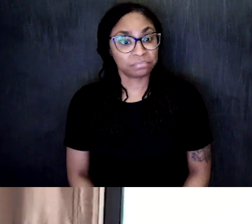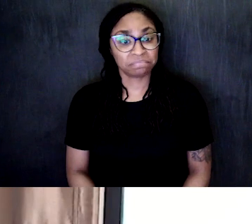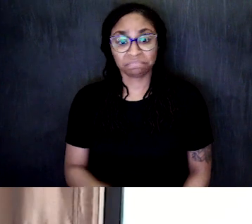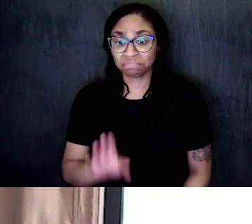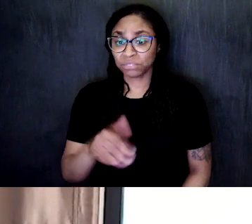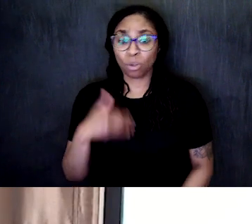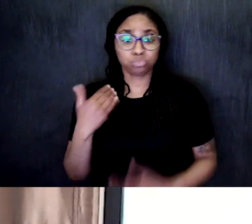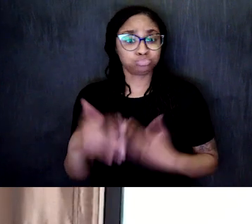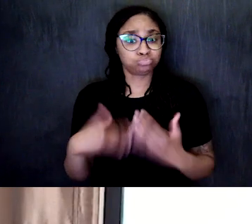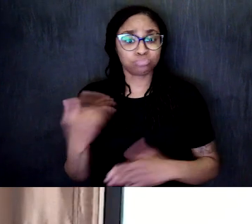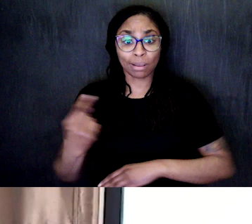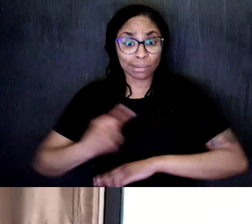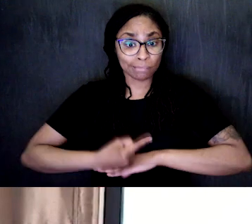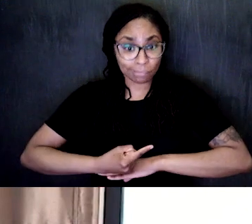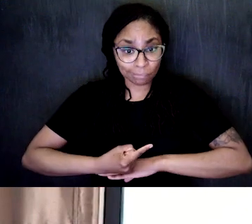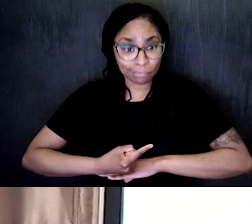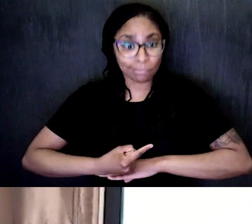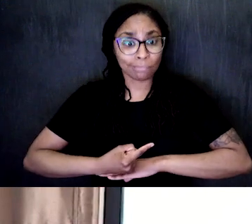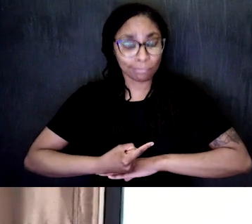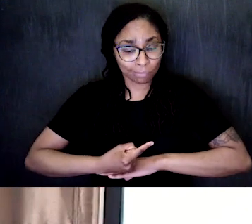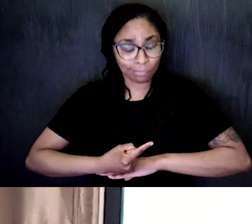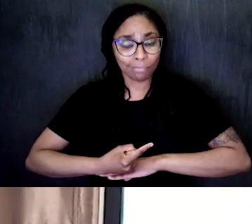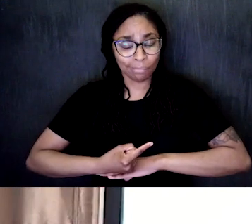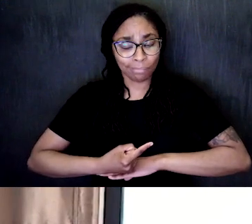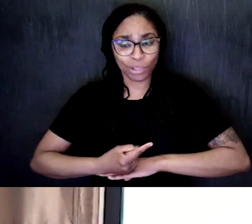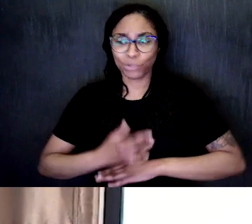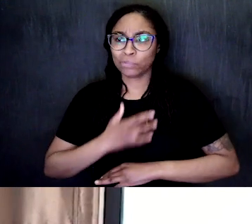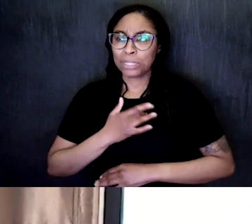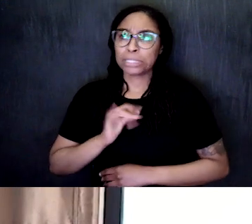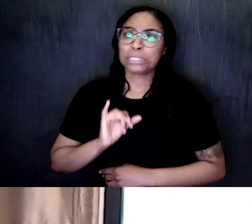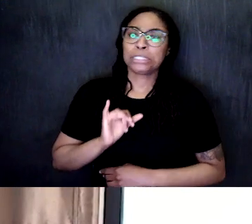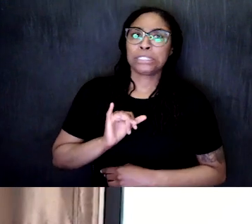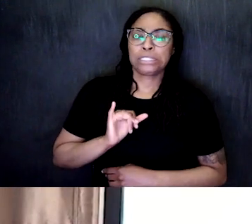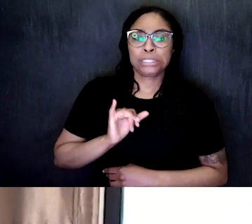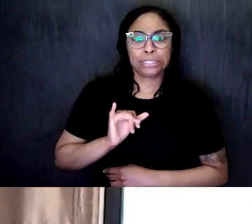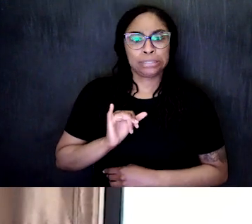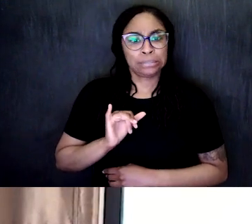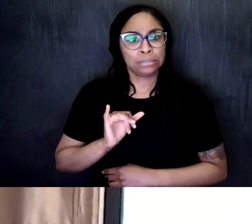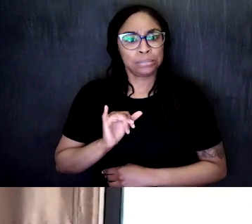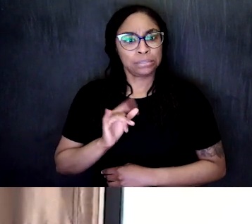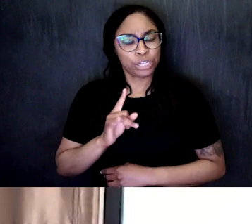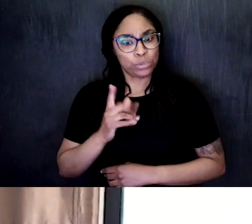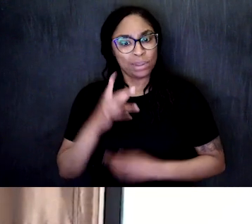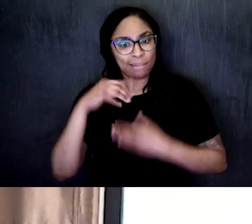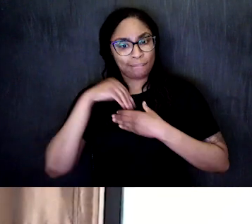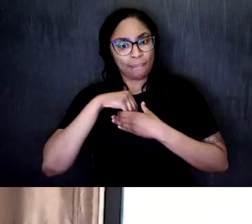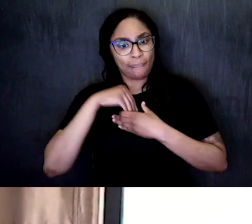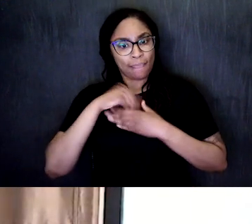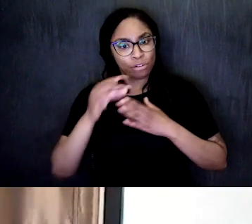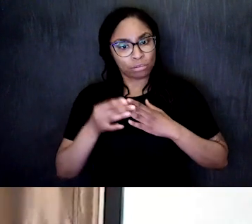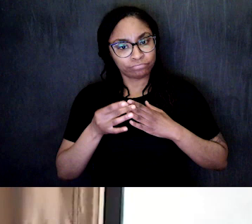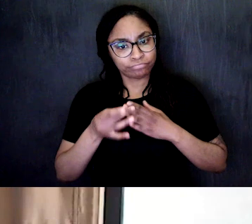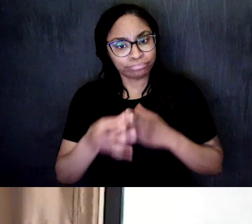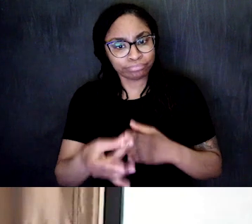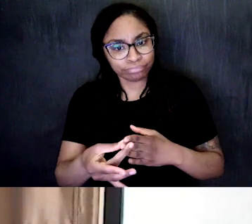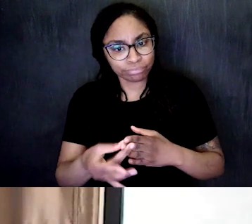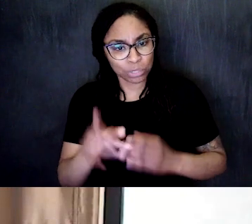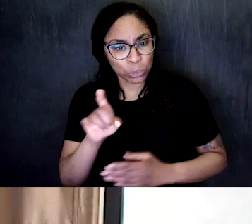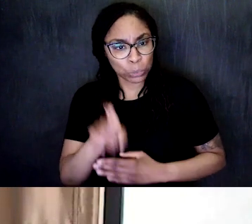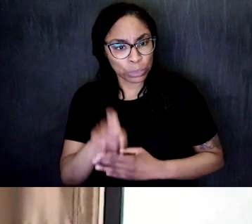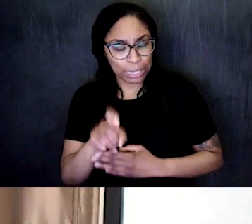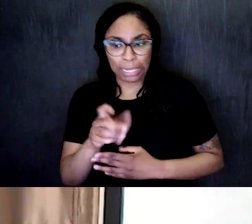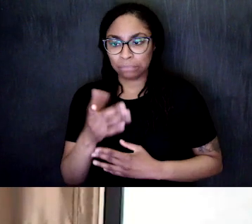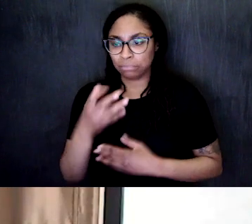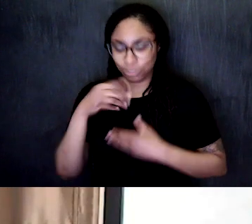And anytime throughout the day, you need to get inner guidance, inner